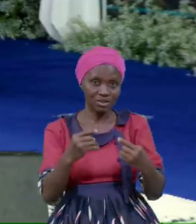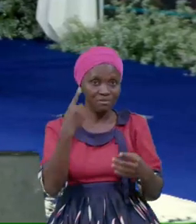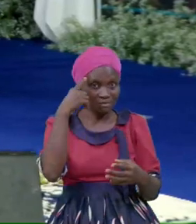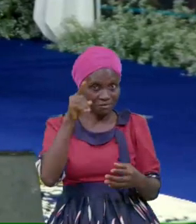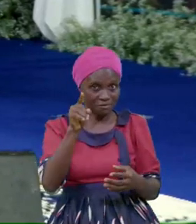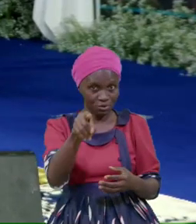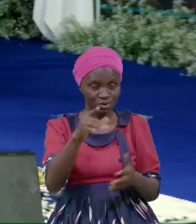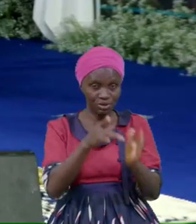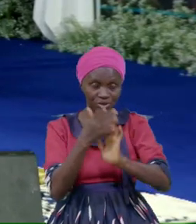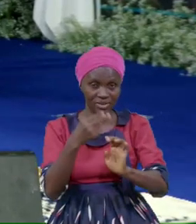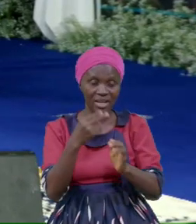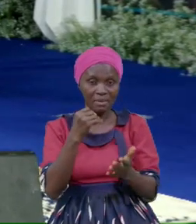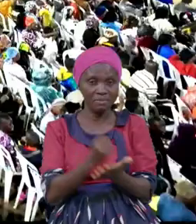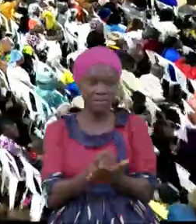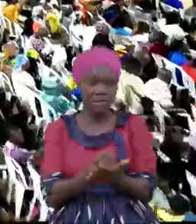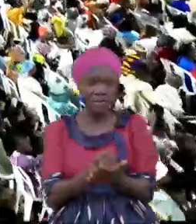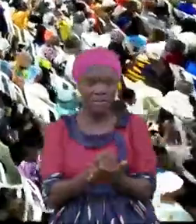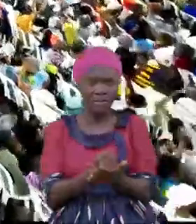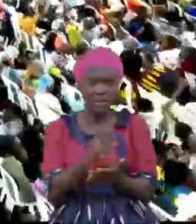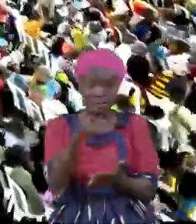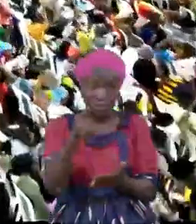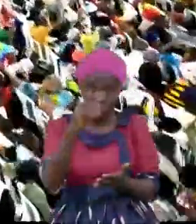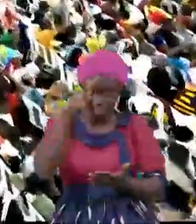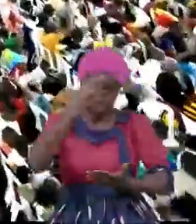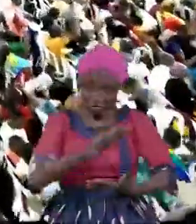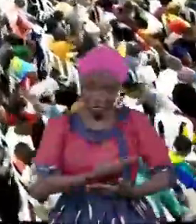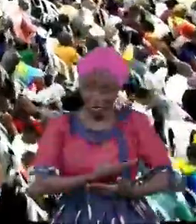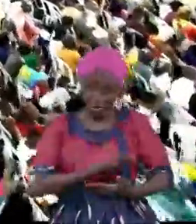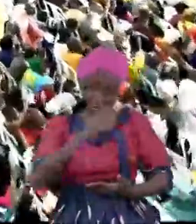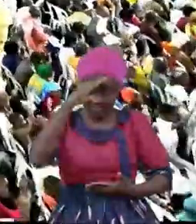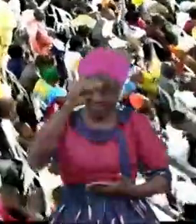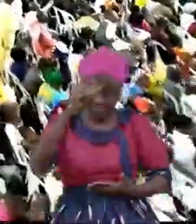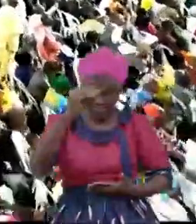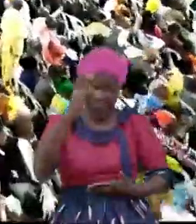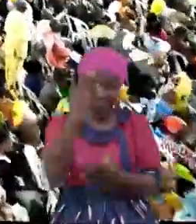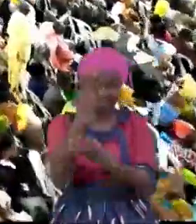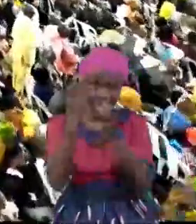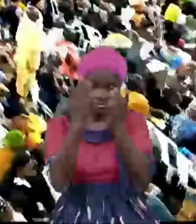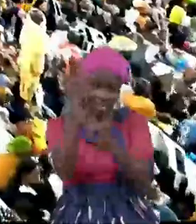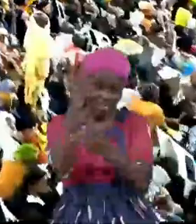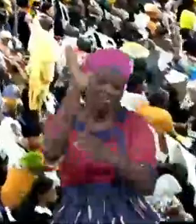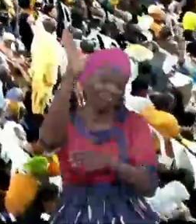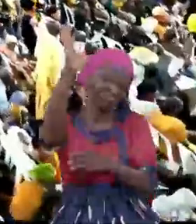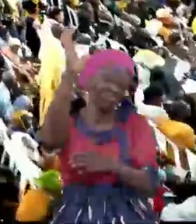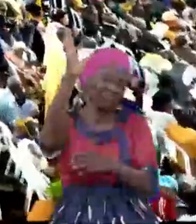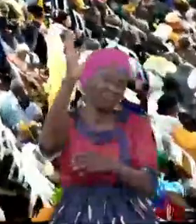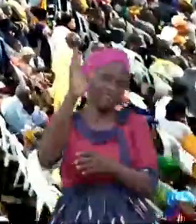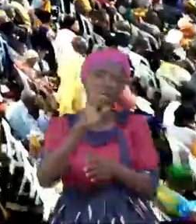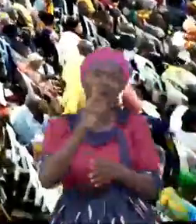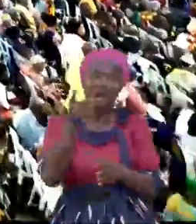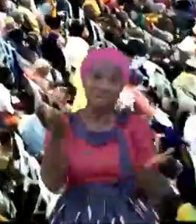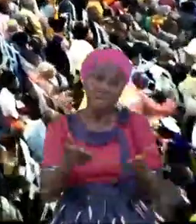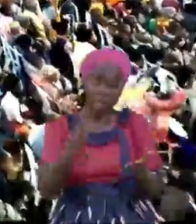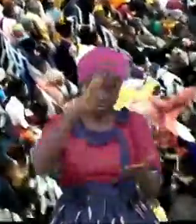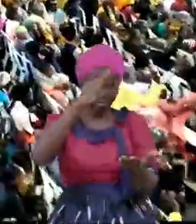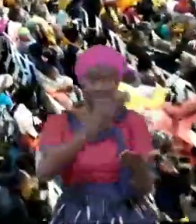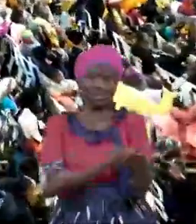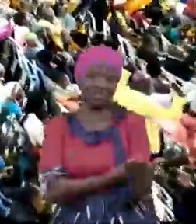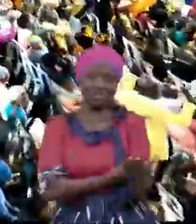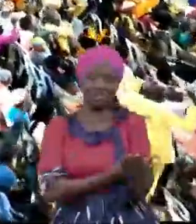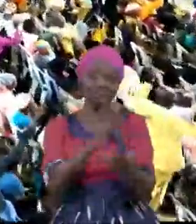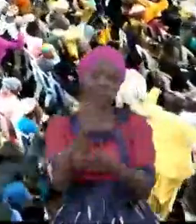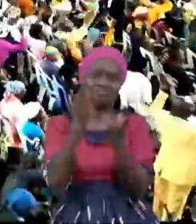Sons, are you here? The males, are you here? Where are you?